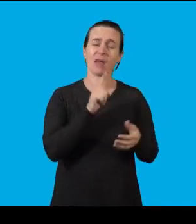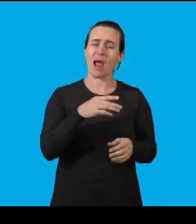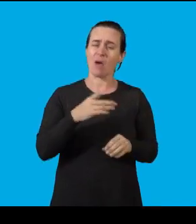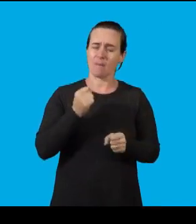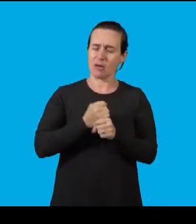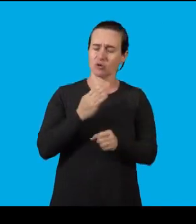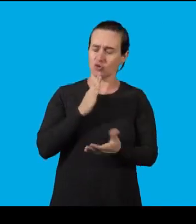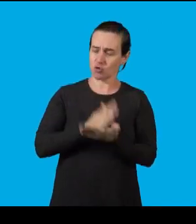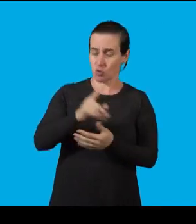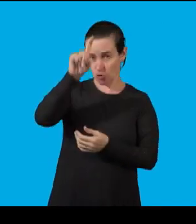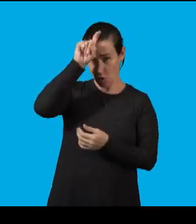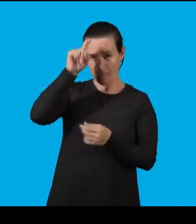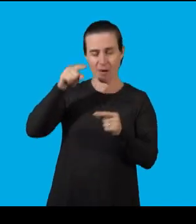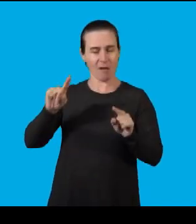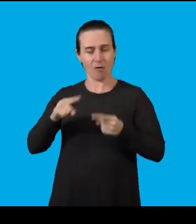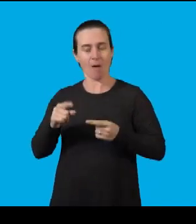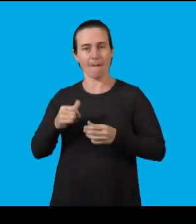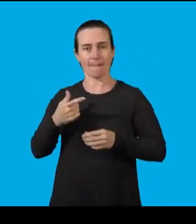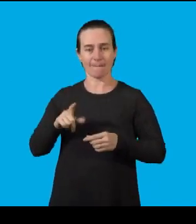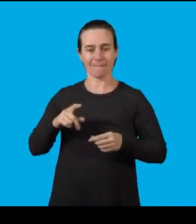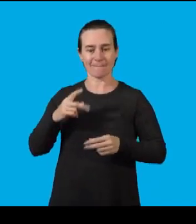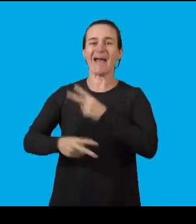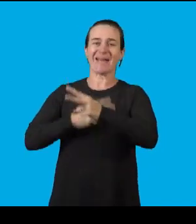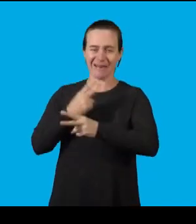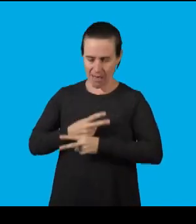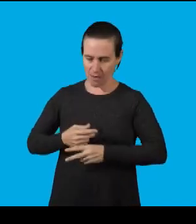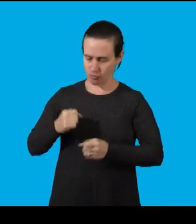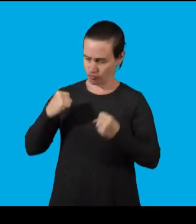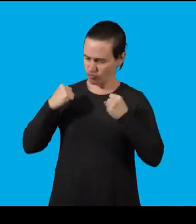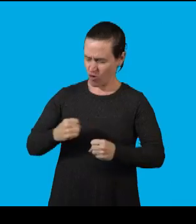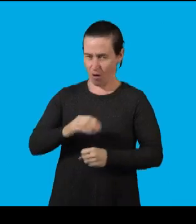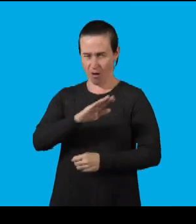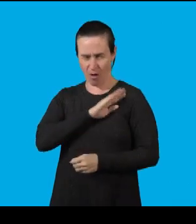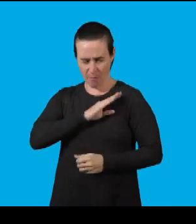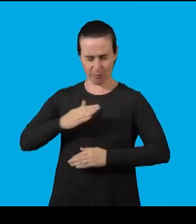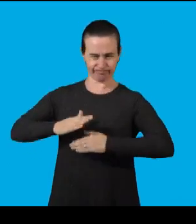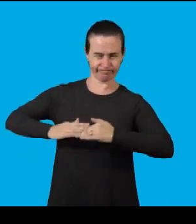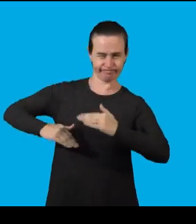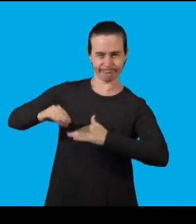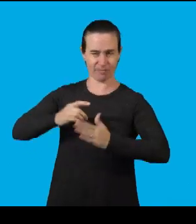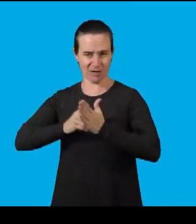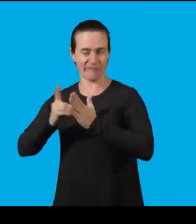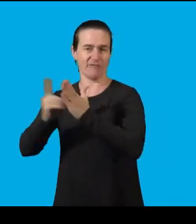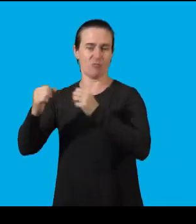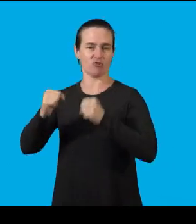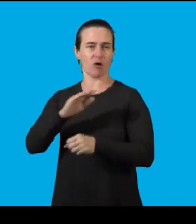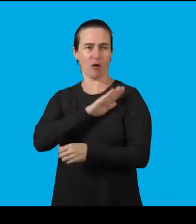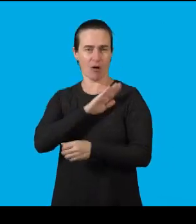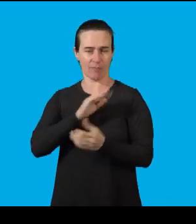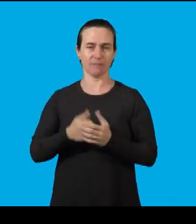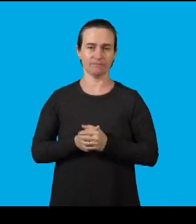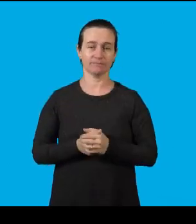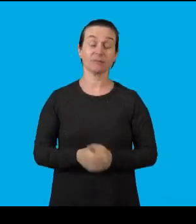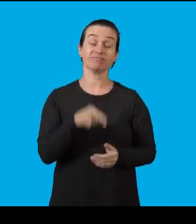ensure that the Germans were not able to build up a military force again. So you get given a caption